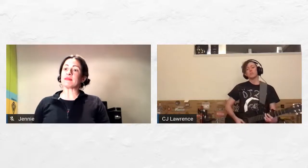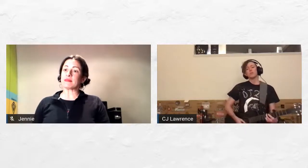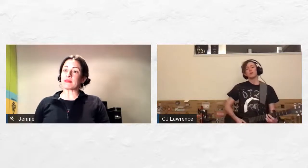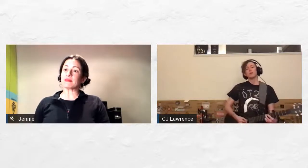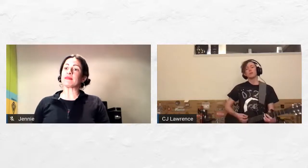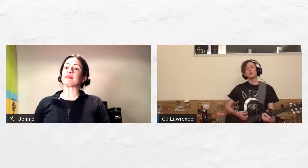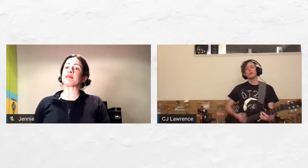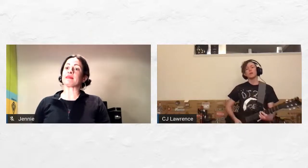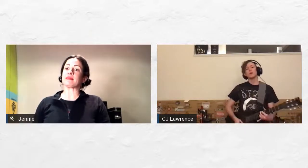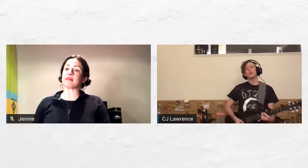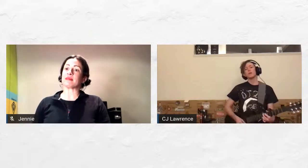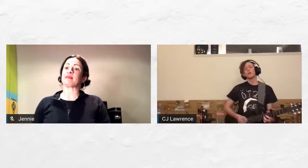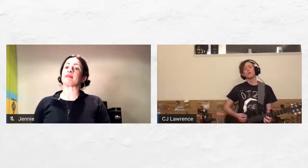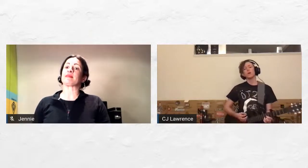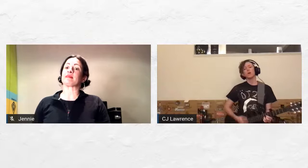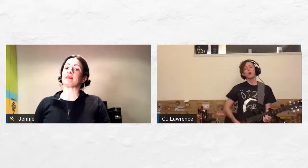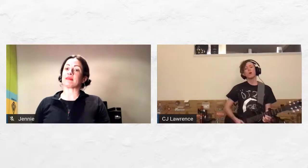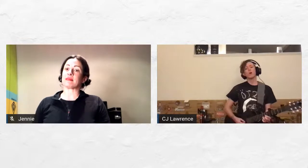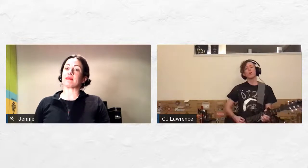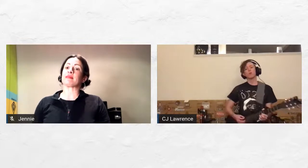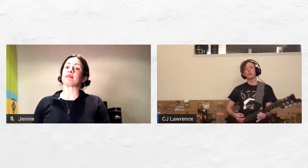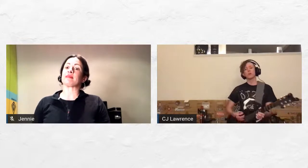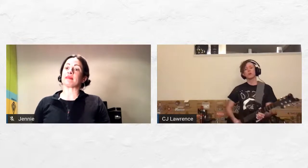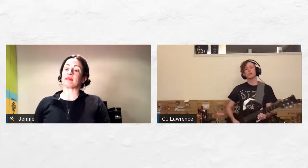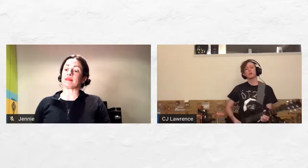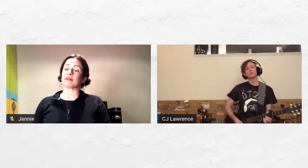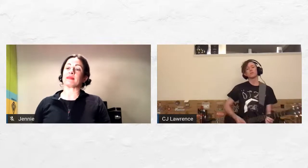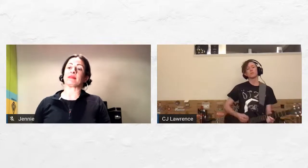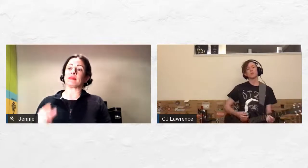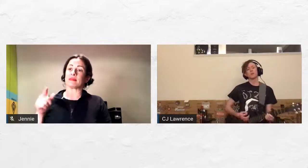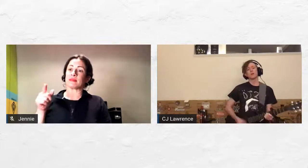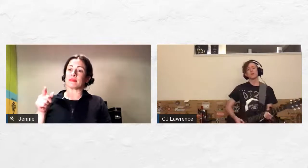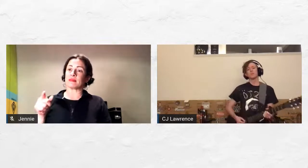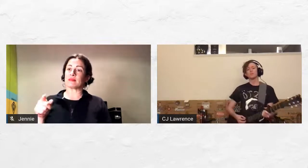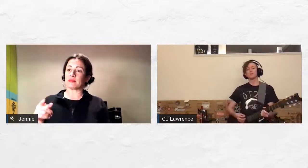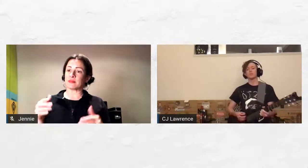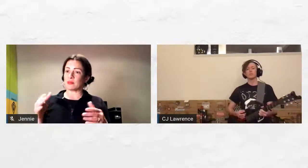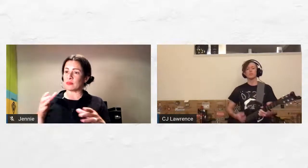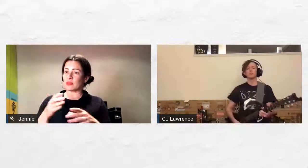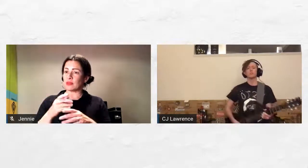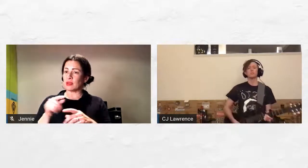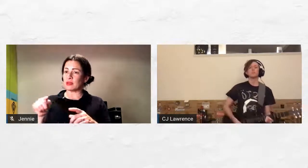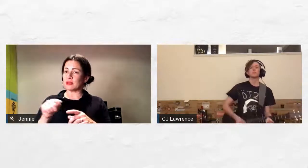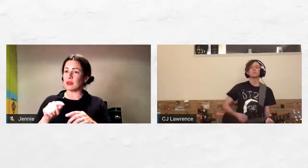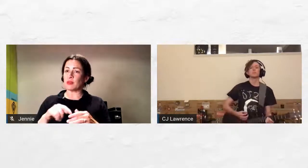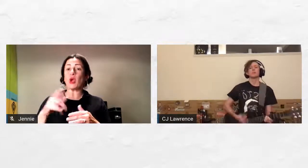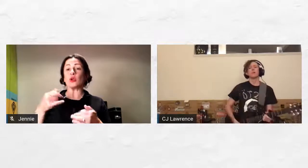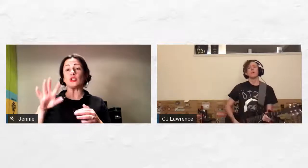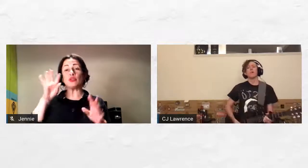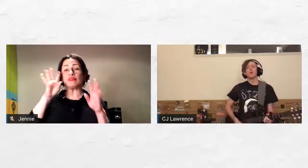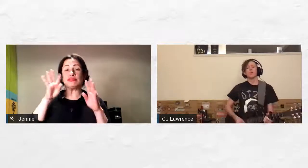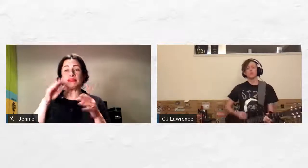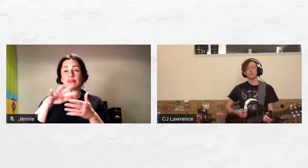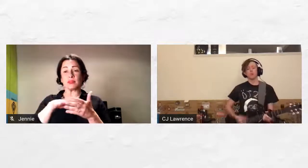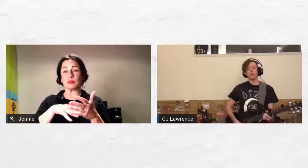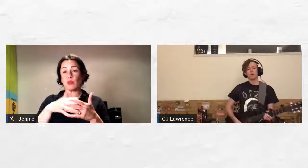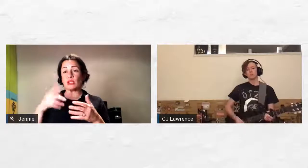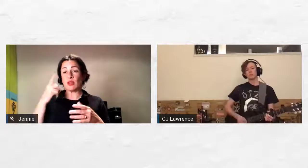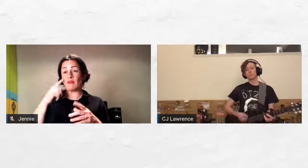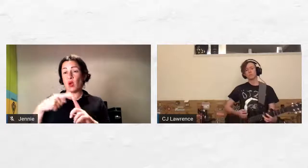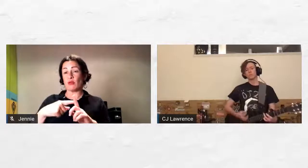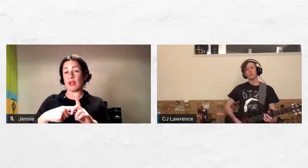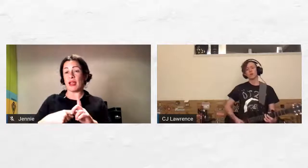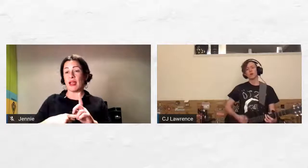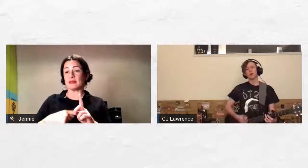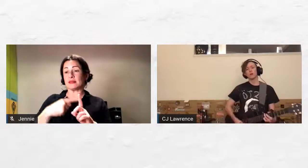You did the rent spreadsheet. The